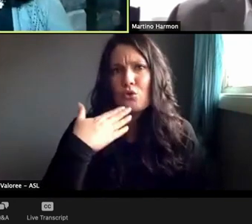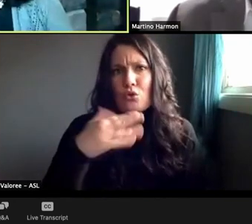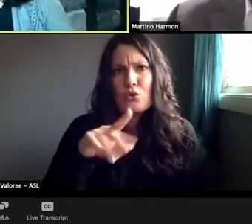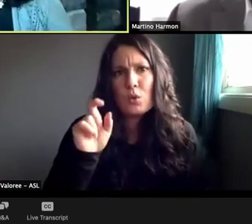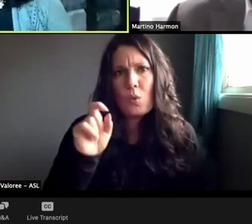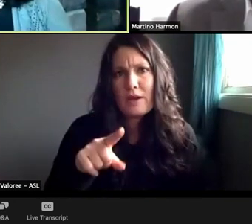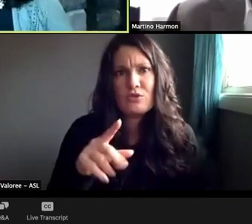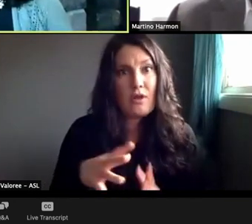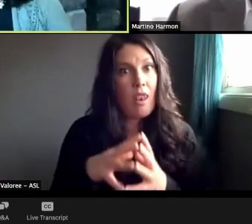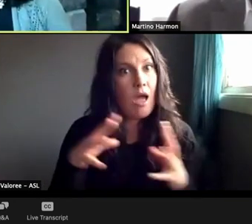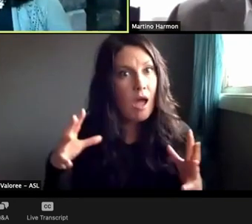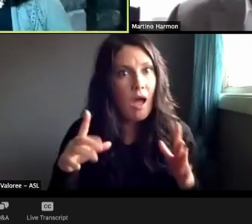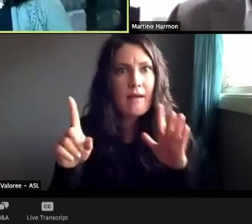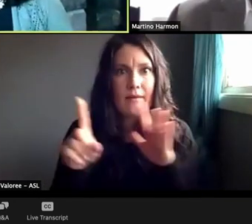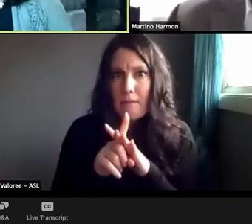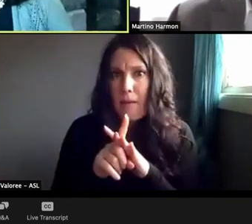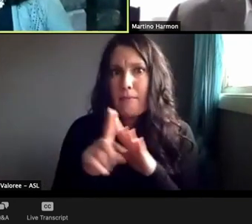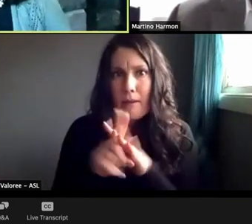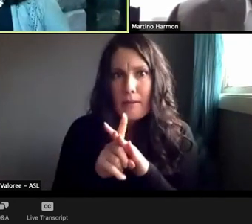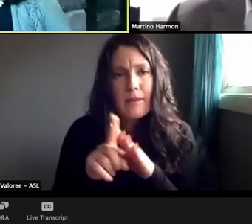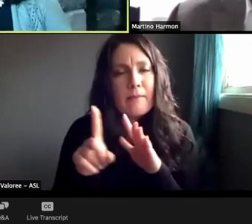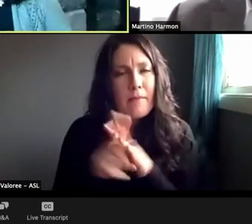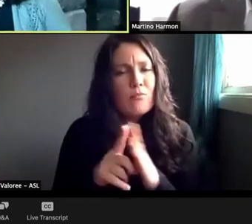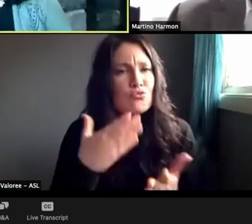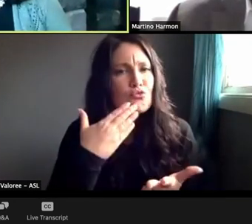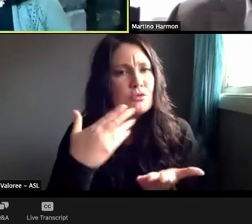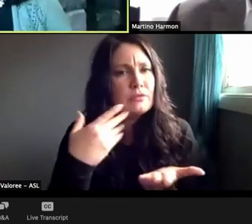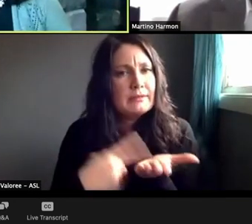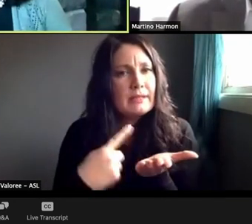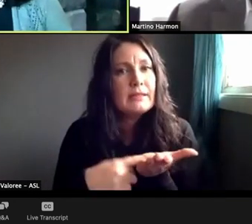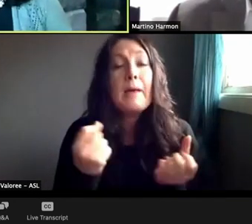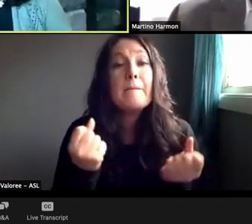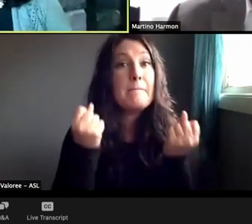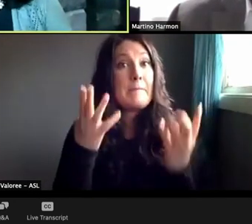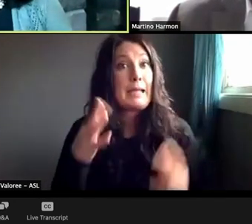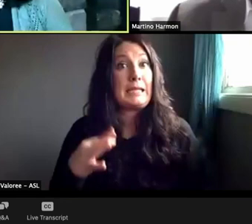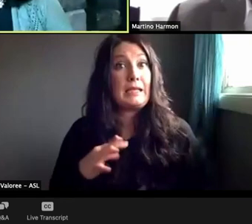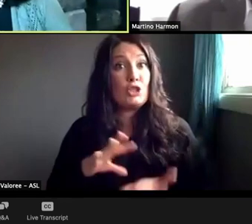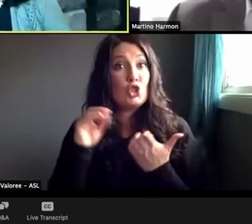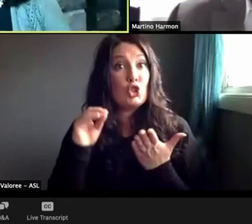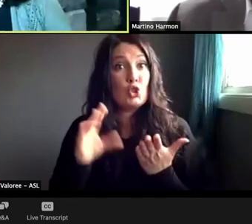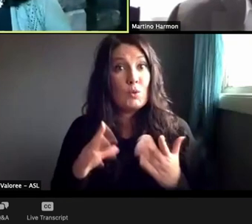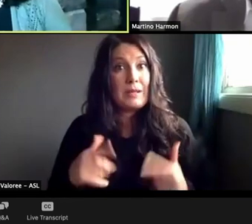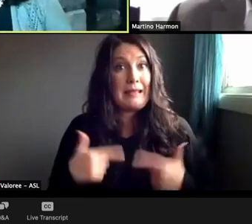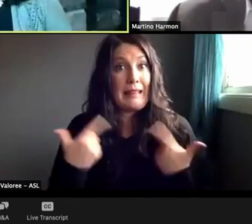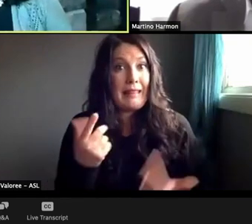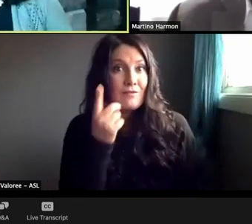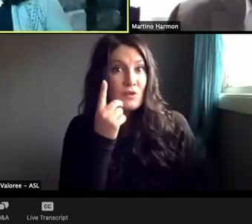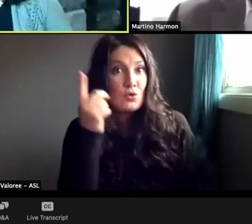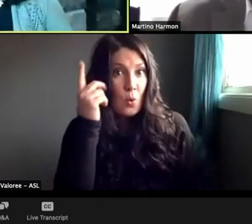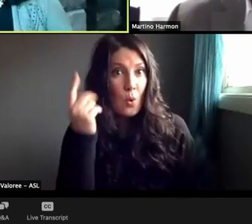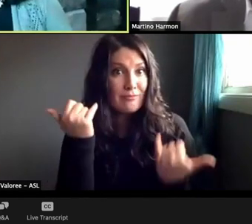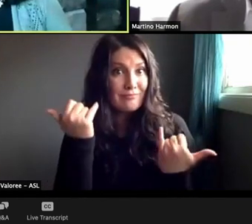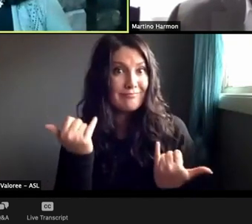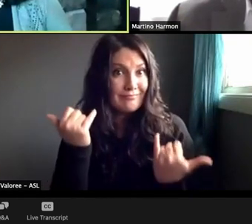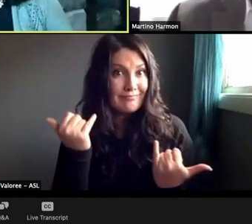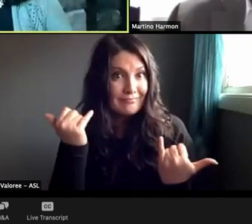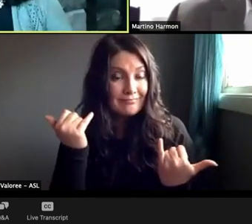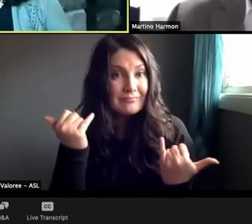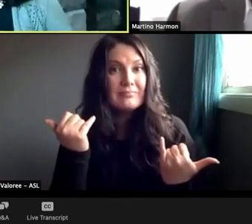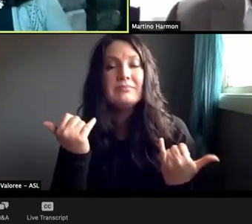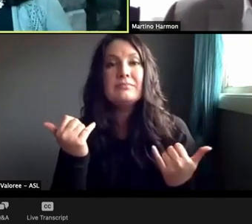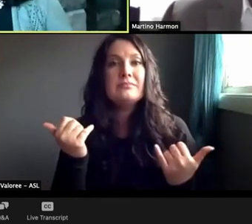a lot, and I think this is a good one to discuss. Is the fact that many students who are living in dorms this semester may now simply